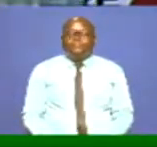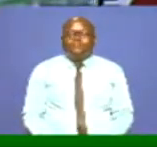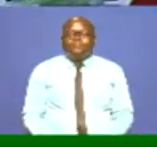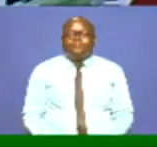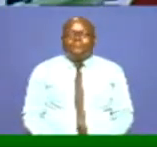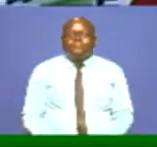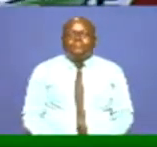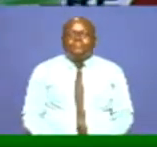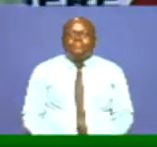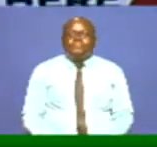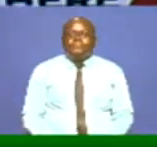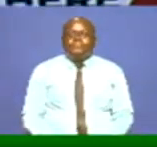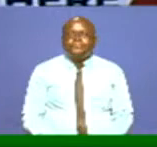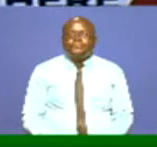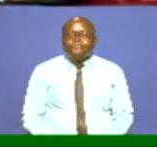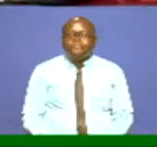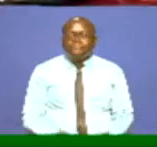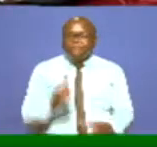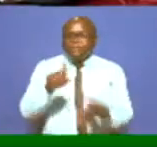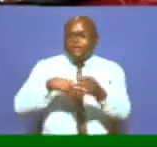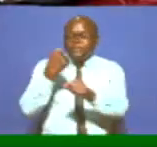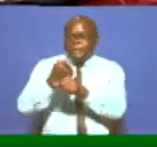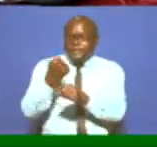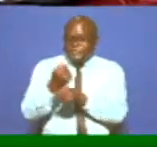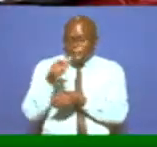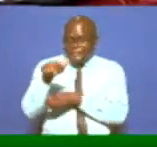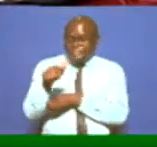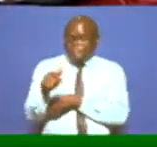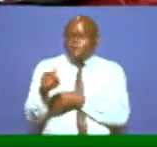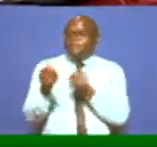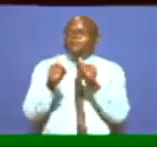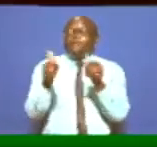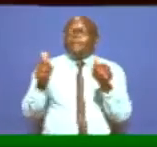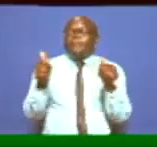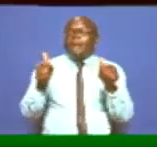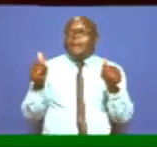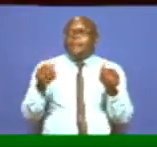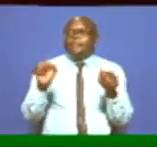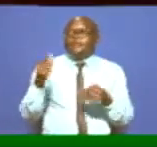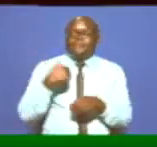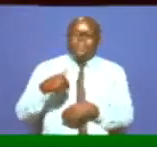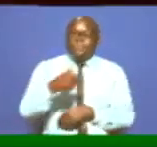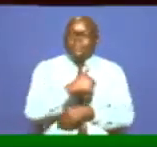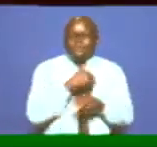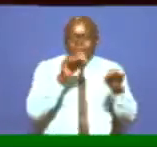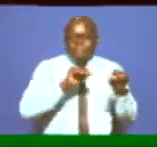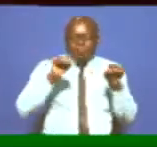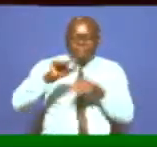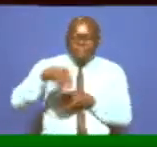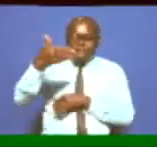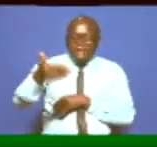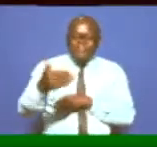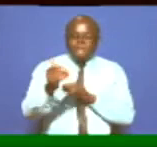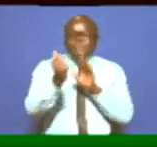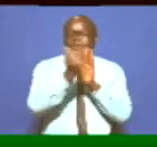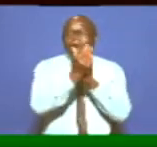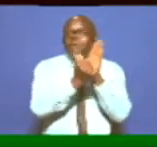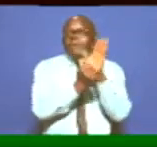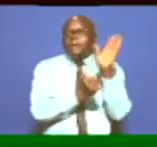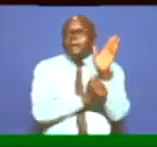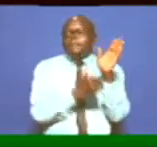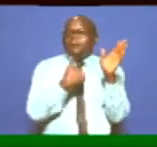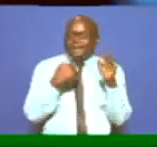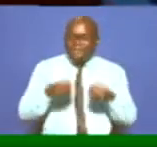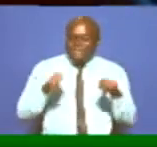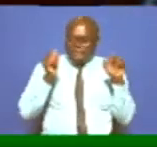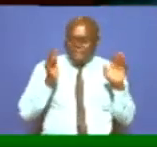So I put this here. Very well. So we go to the next order. No, we have the chairperson of